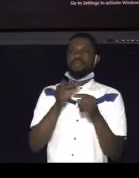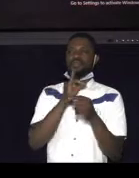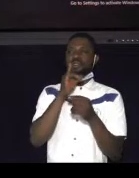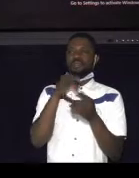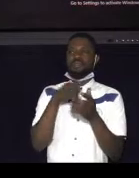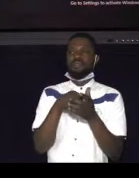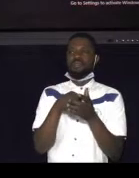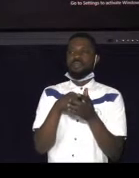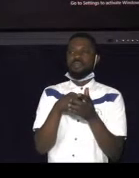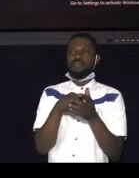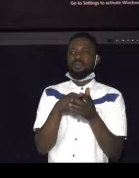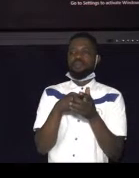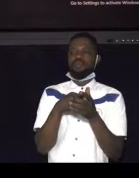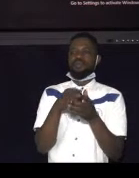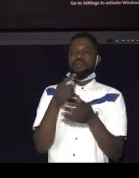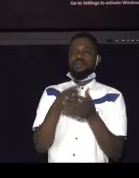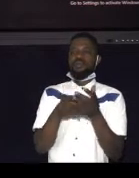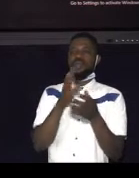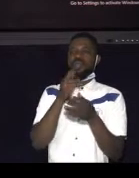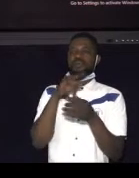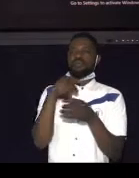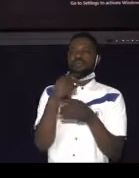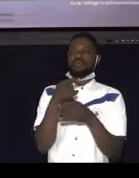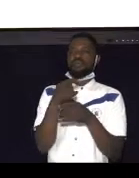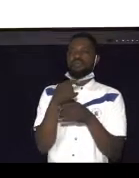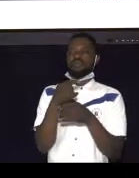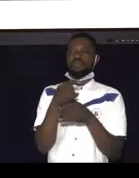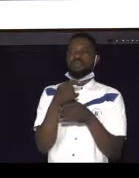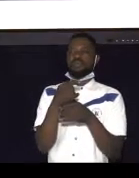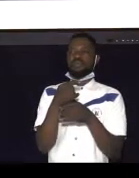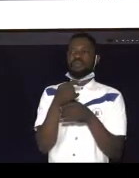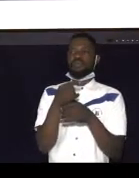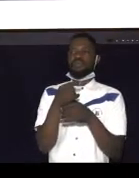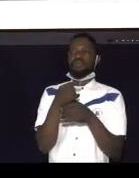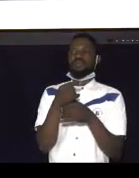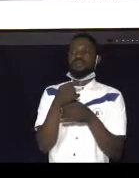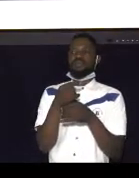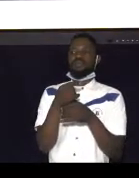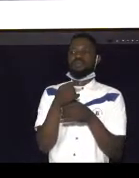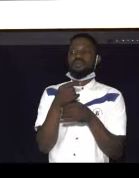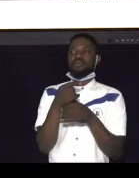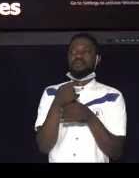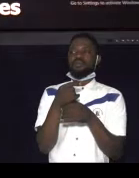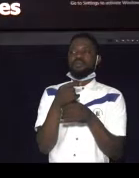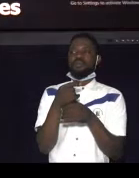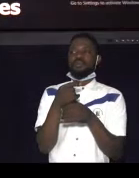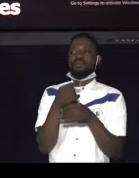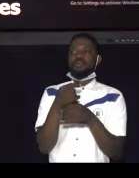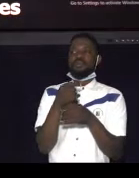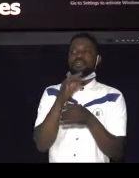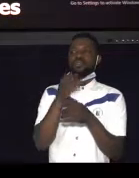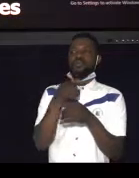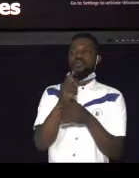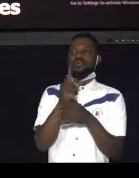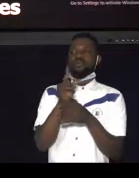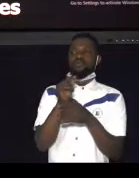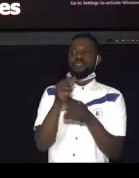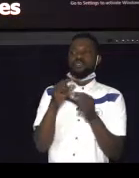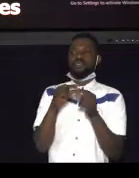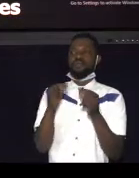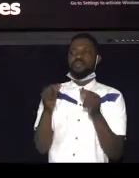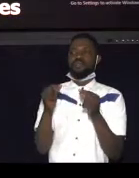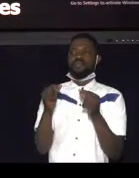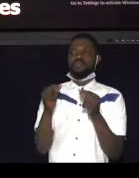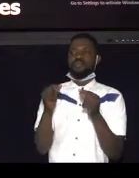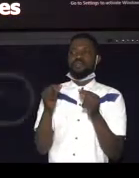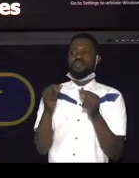is? What are you saying? Well, let's say the correct option is 120